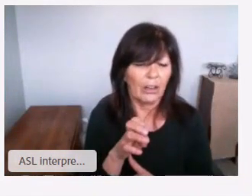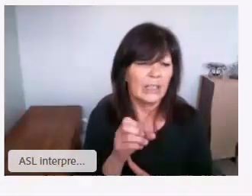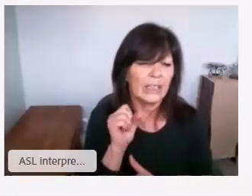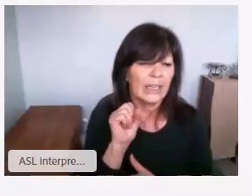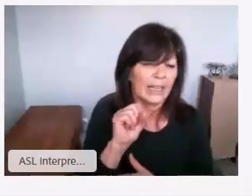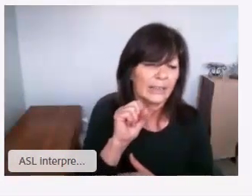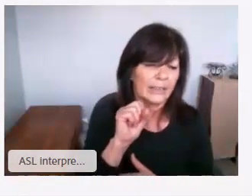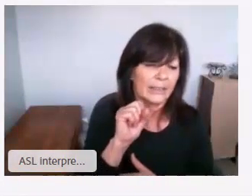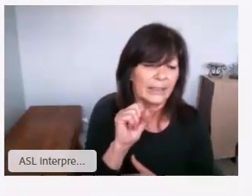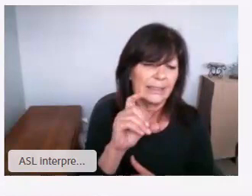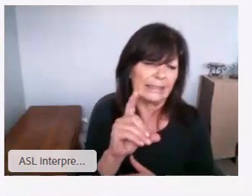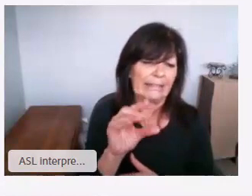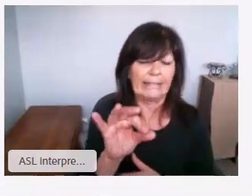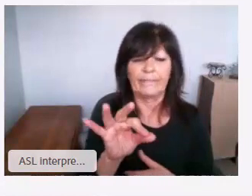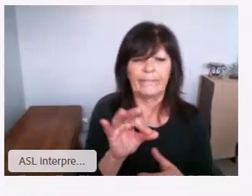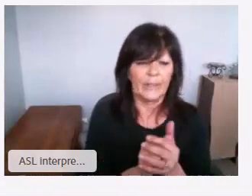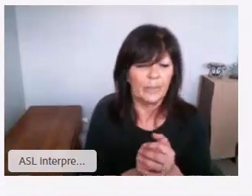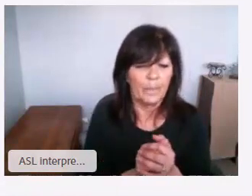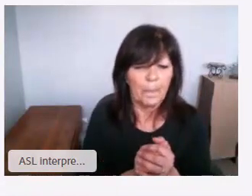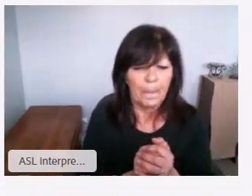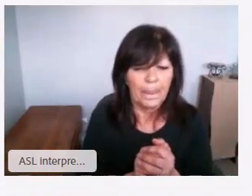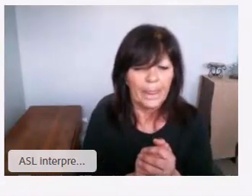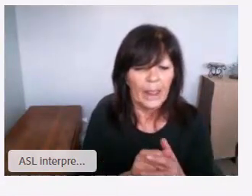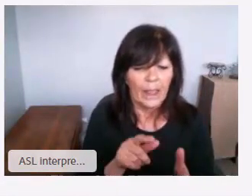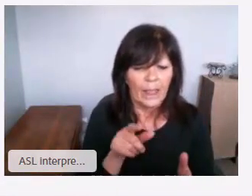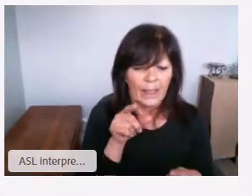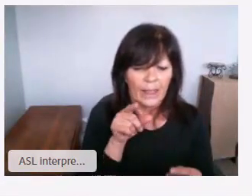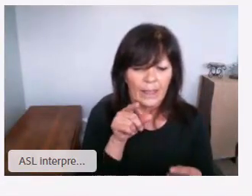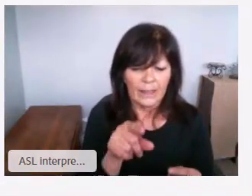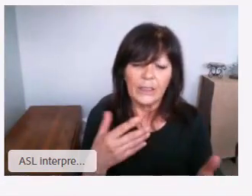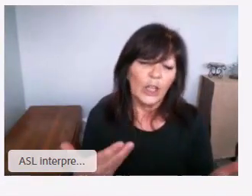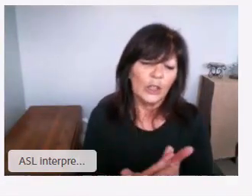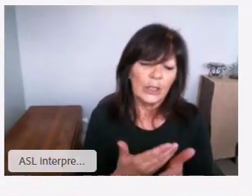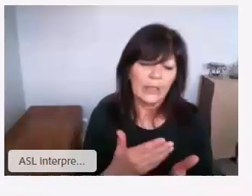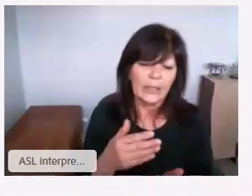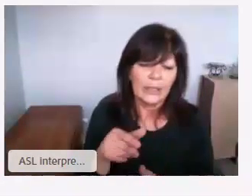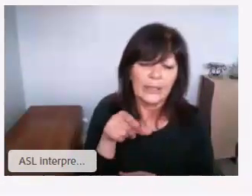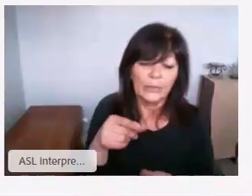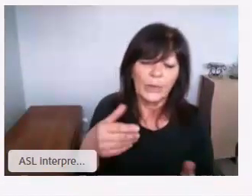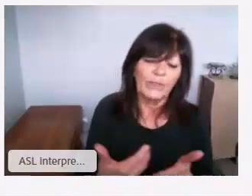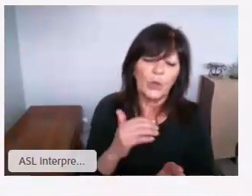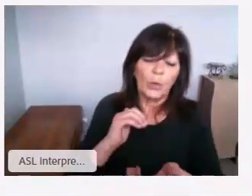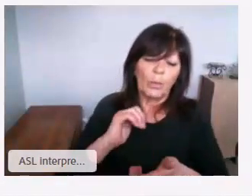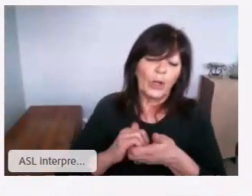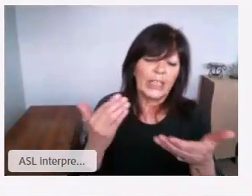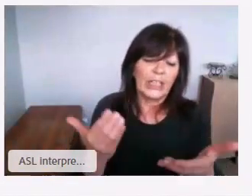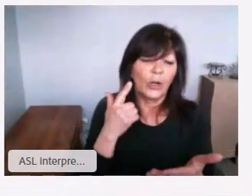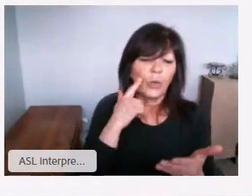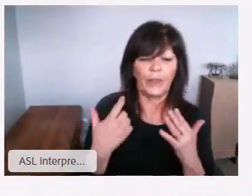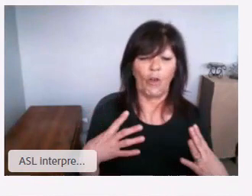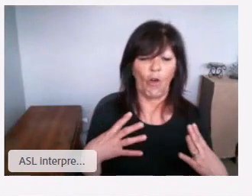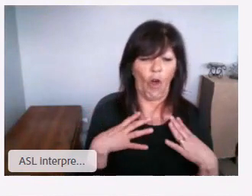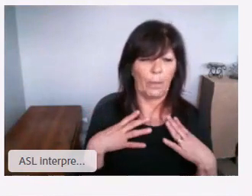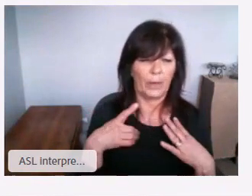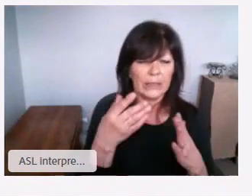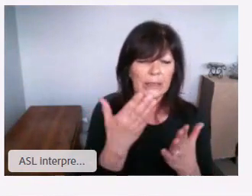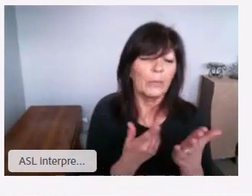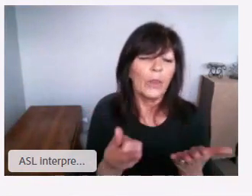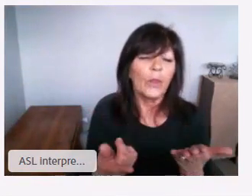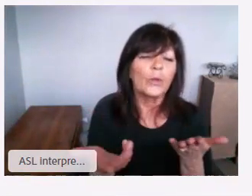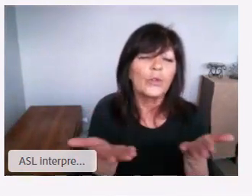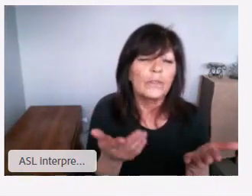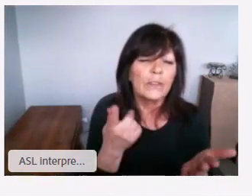community-driven services. Adastec is a new partner for us here, looking at the automation of some of those services for us as